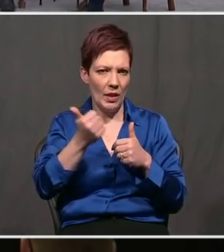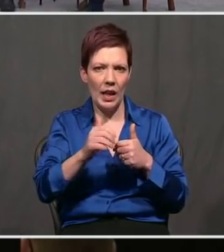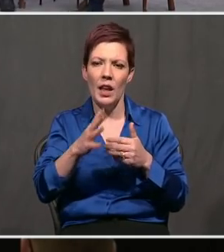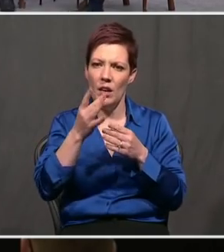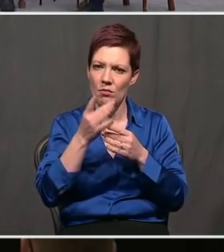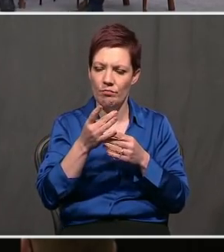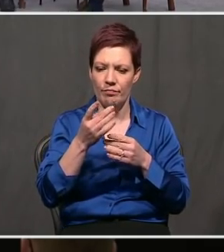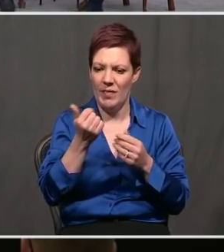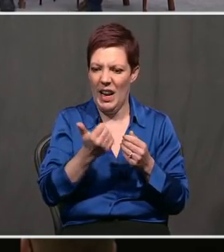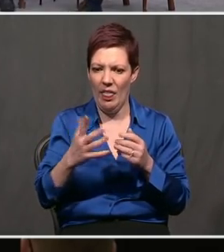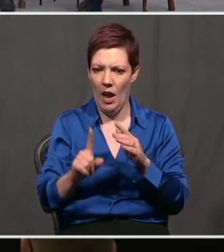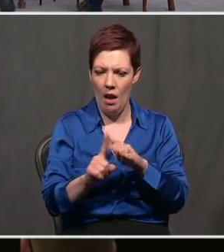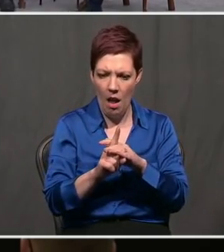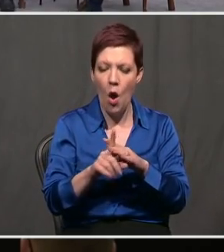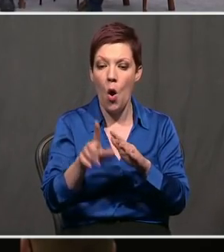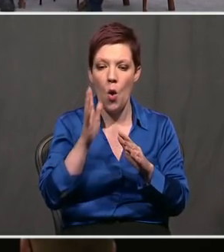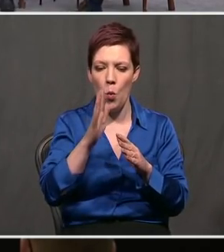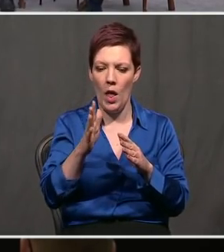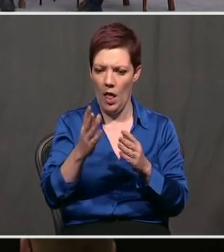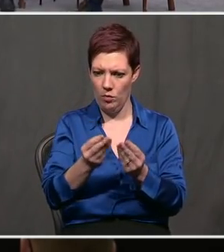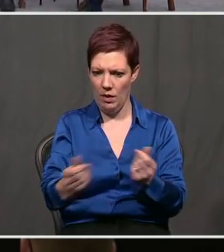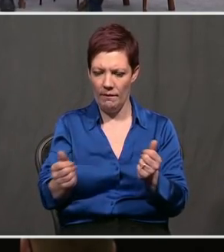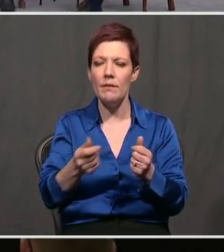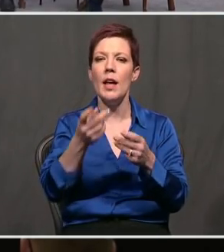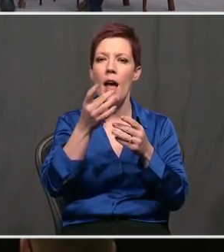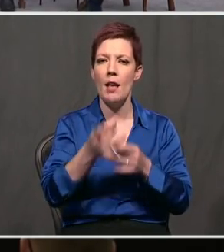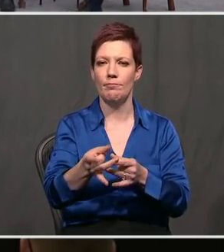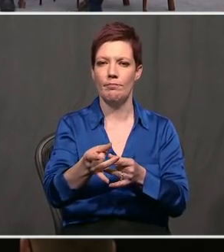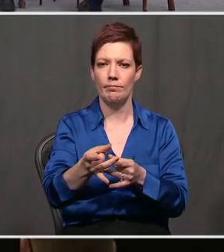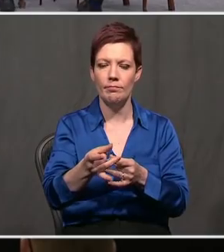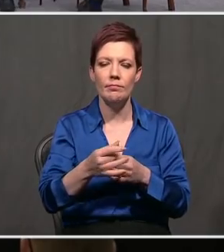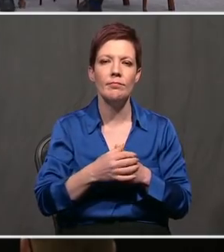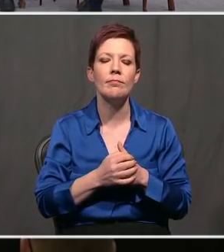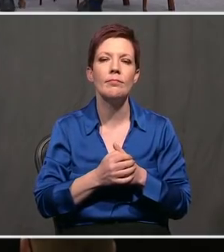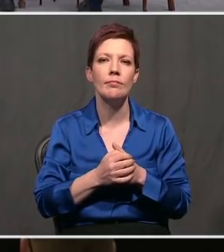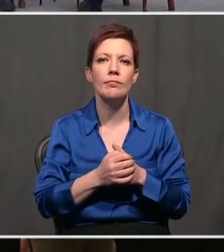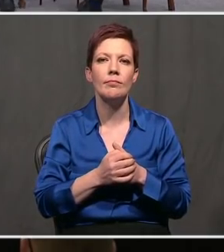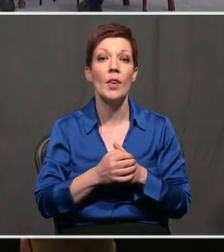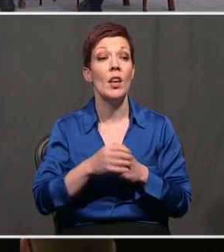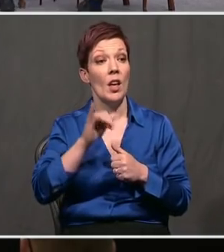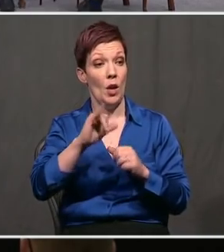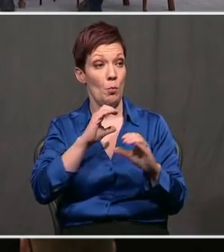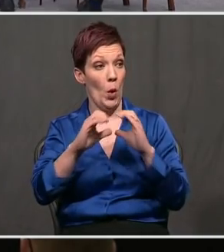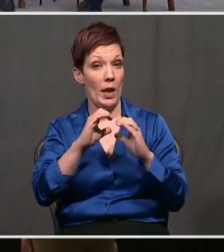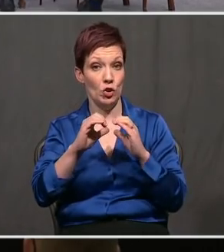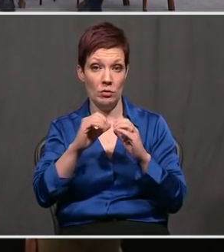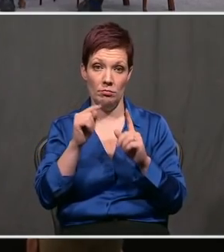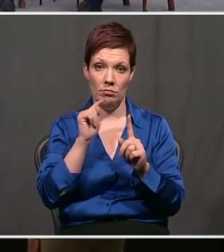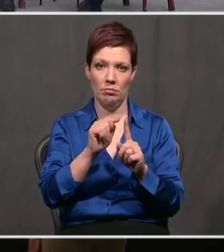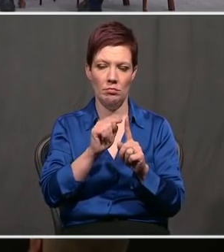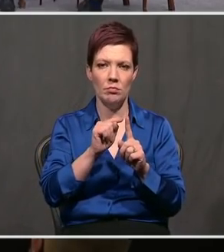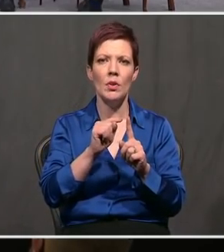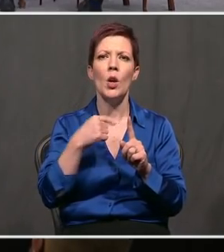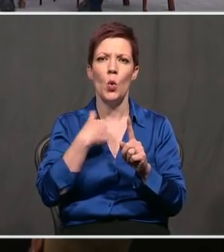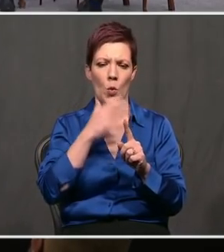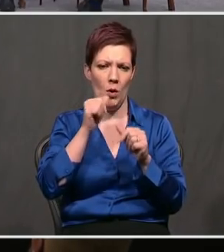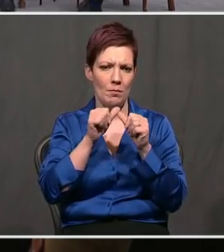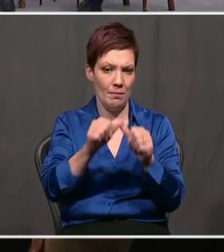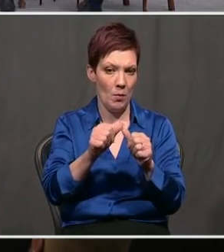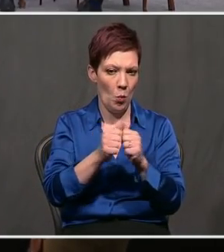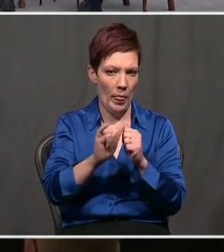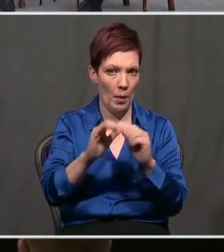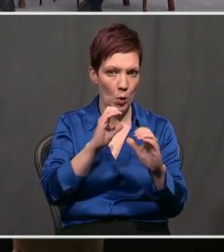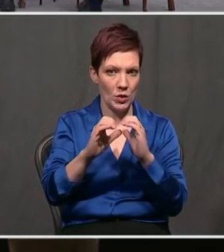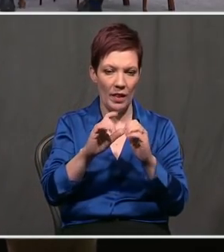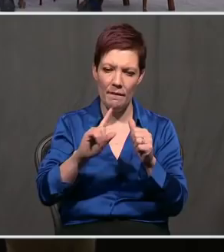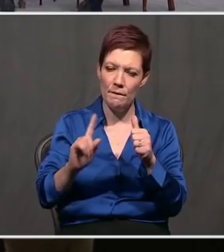to remain in communication with the people who receive the first vaccine. This includes when they do